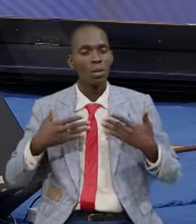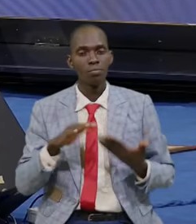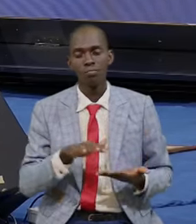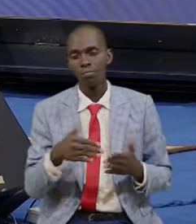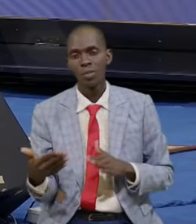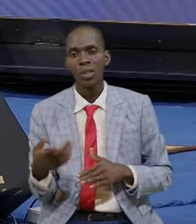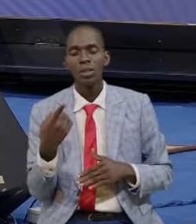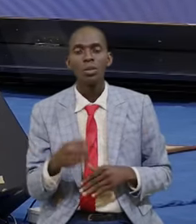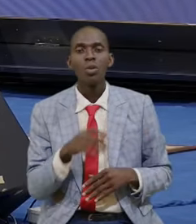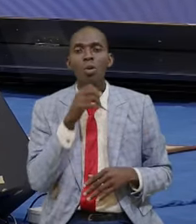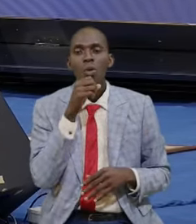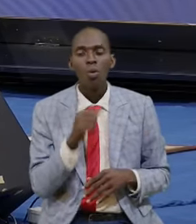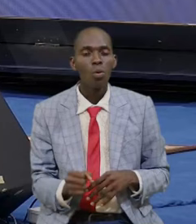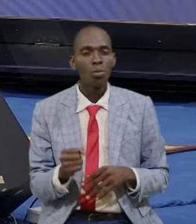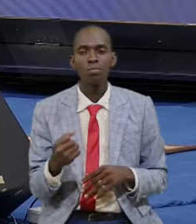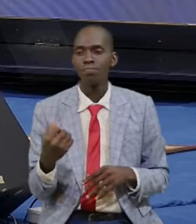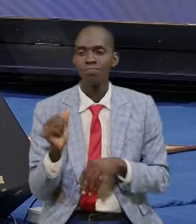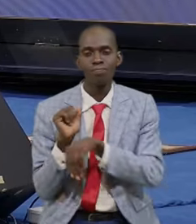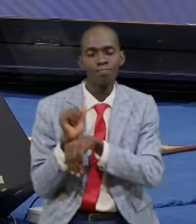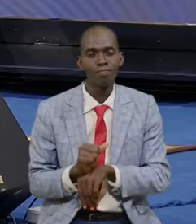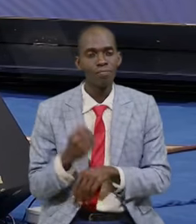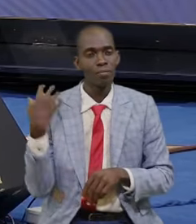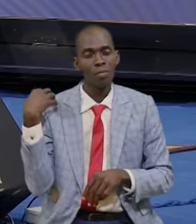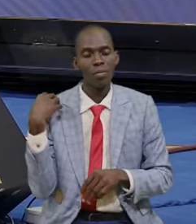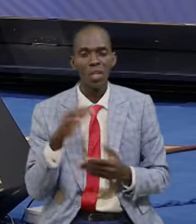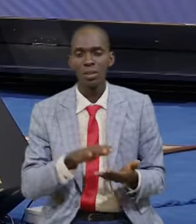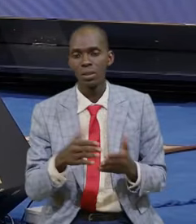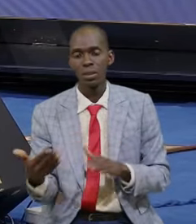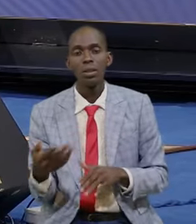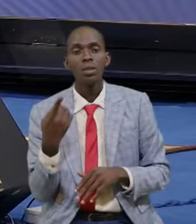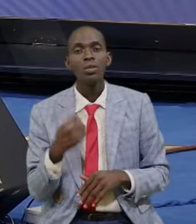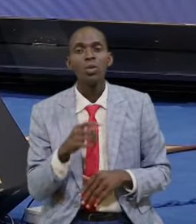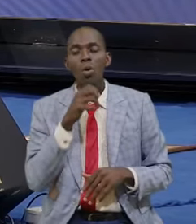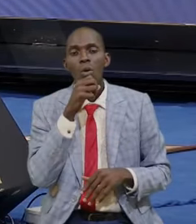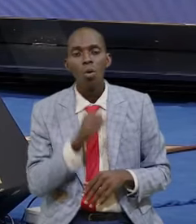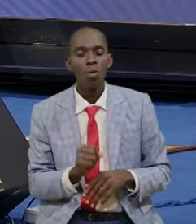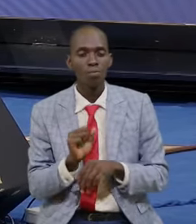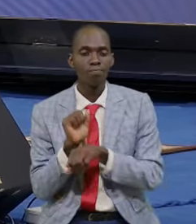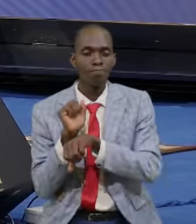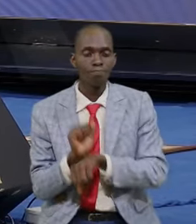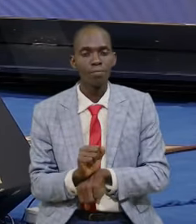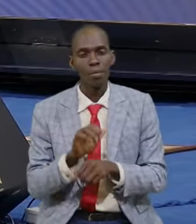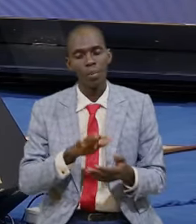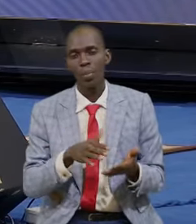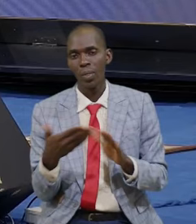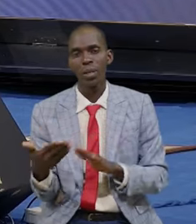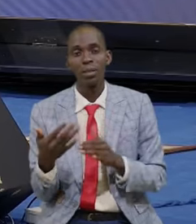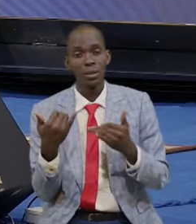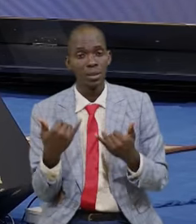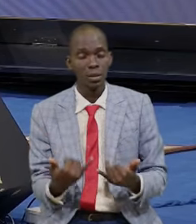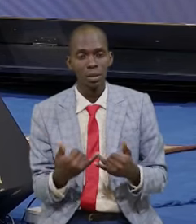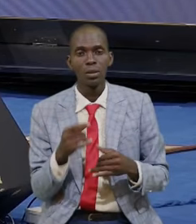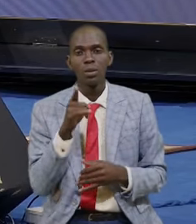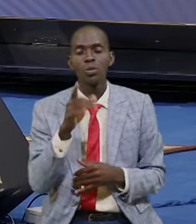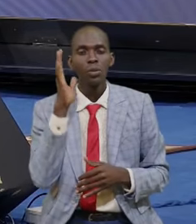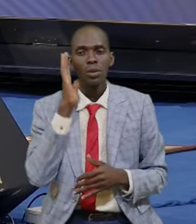old taskmaster, dead. The old bondage, dead. Now, you shall be married